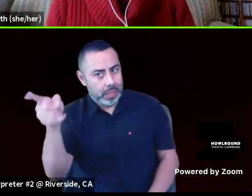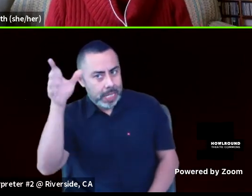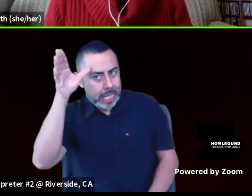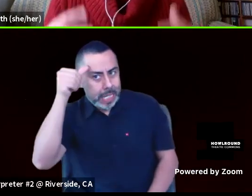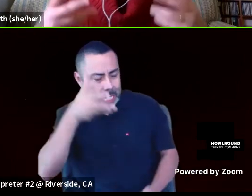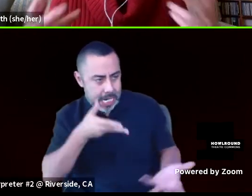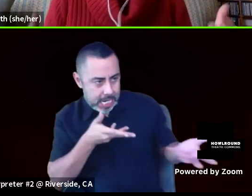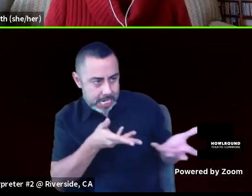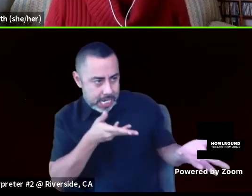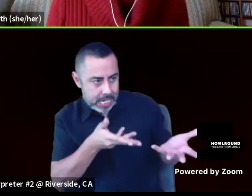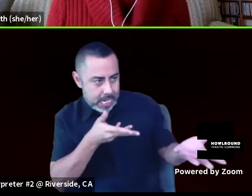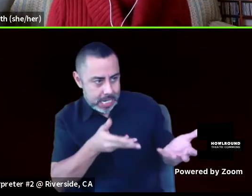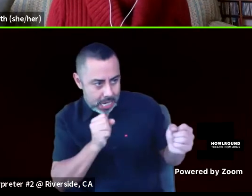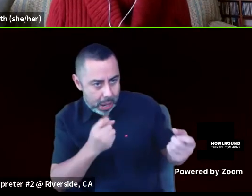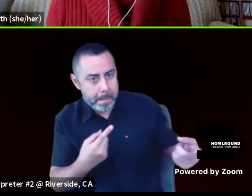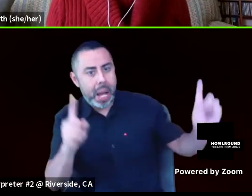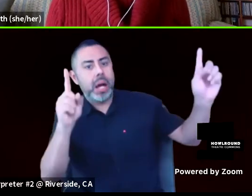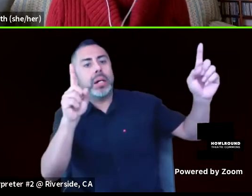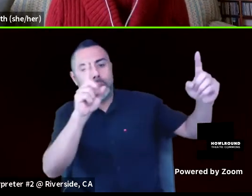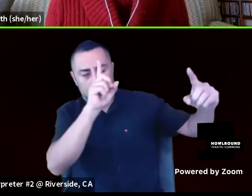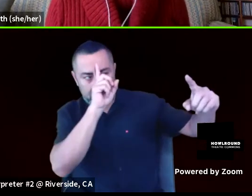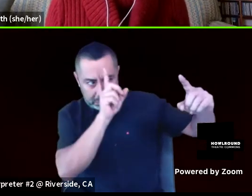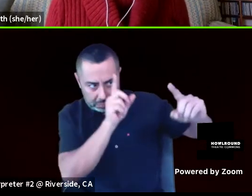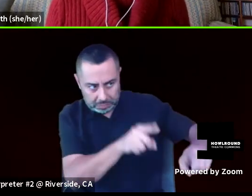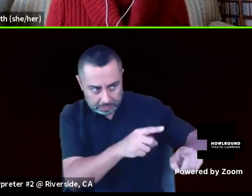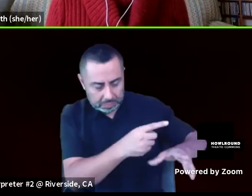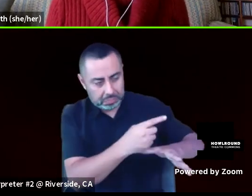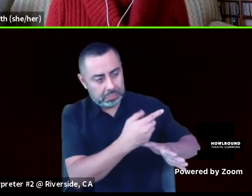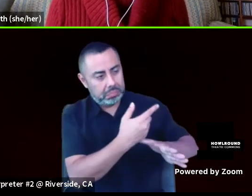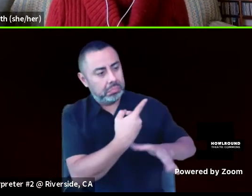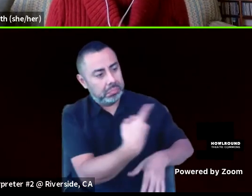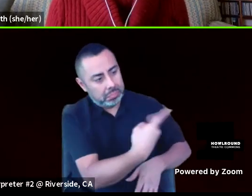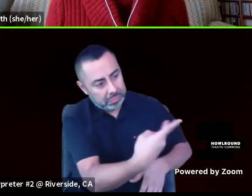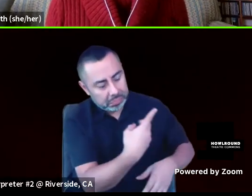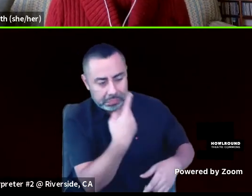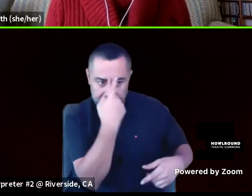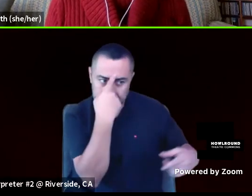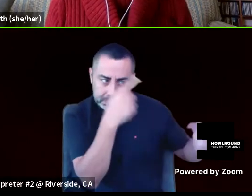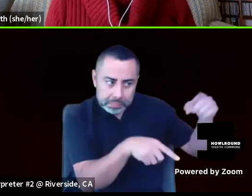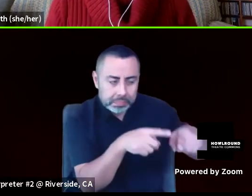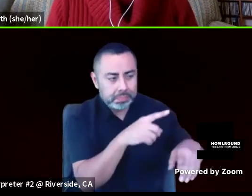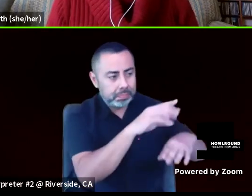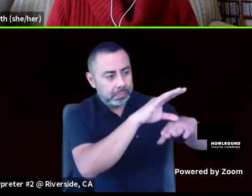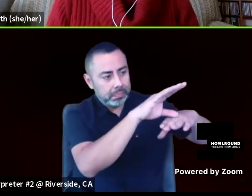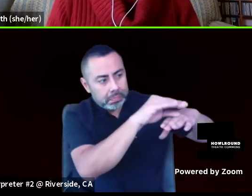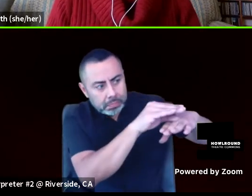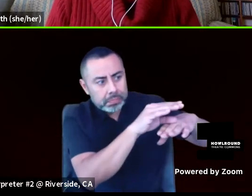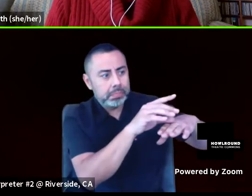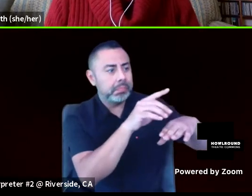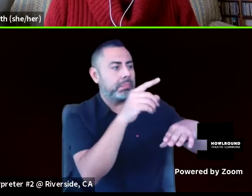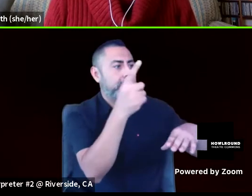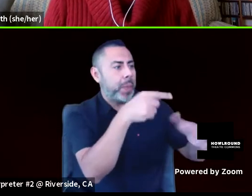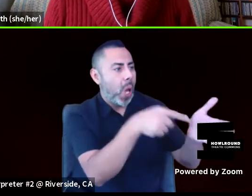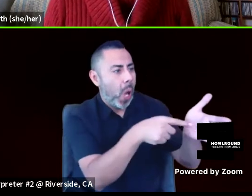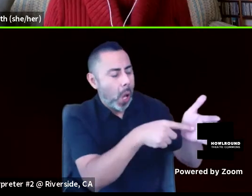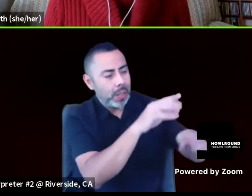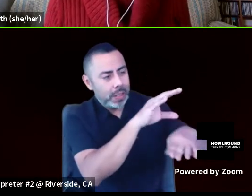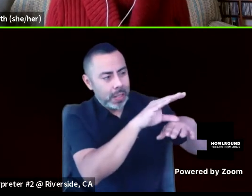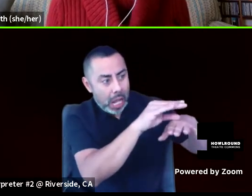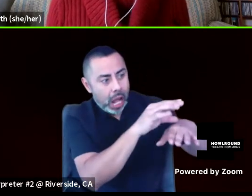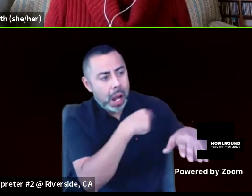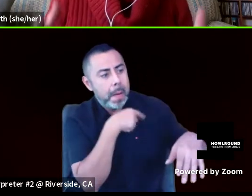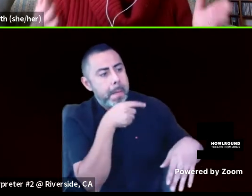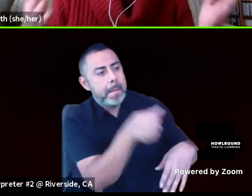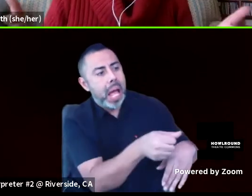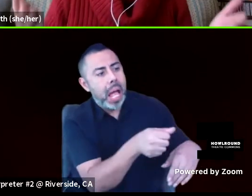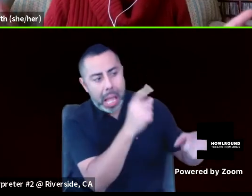a mutually agreeable compromise or some kind of reduction in what you owe. But the first